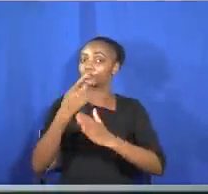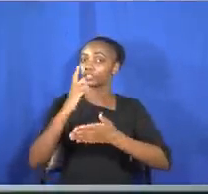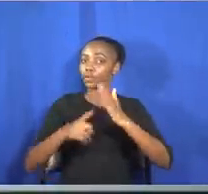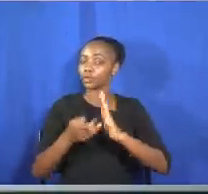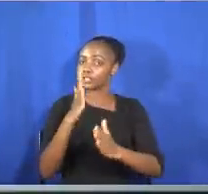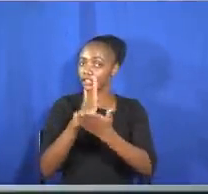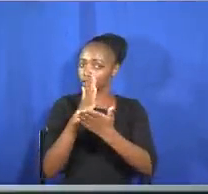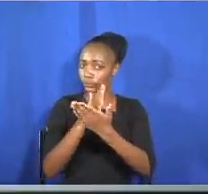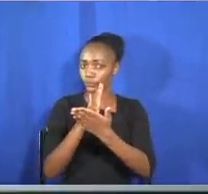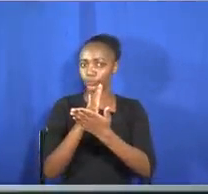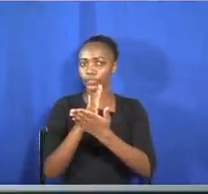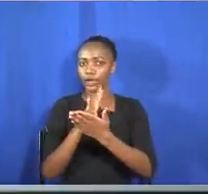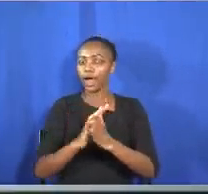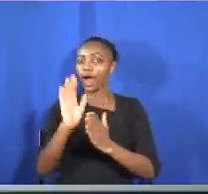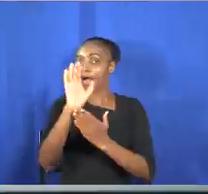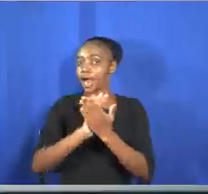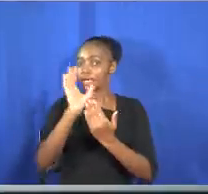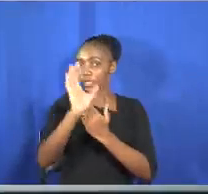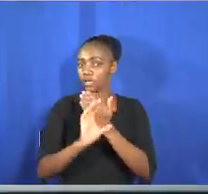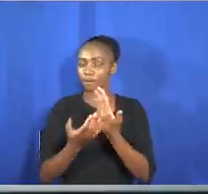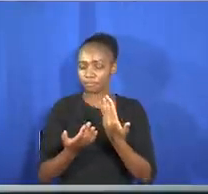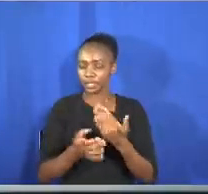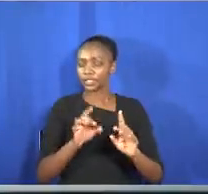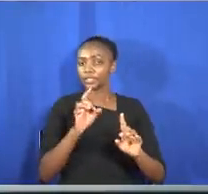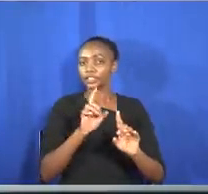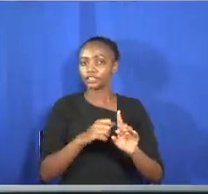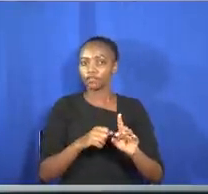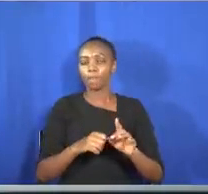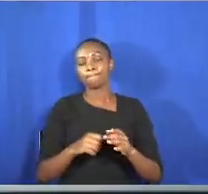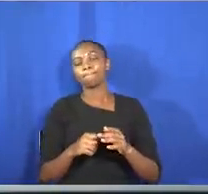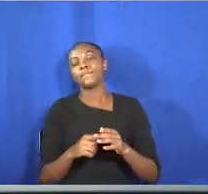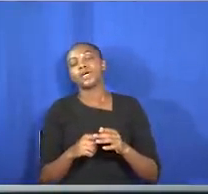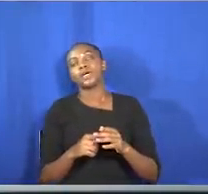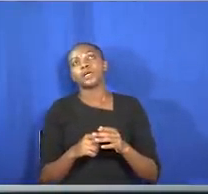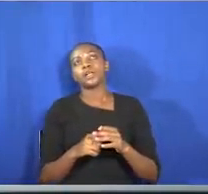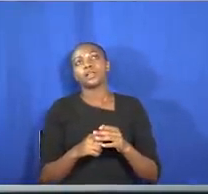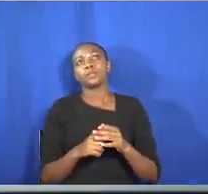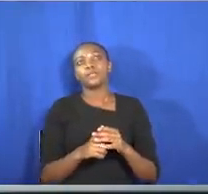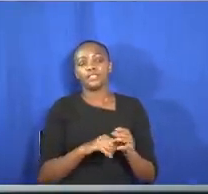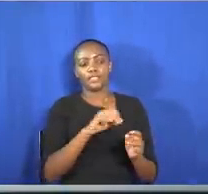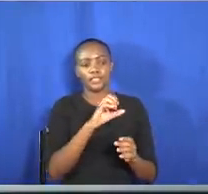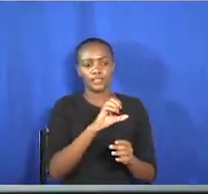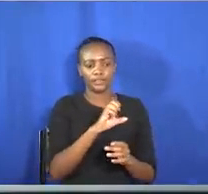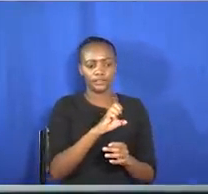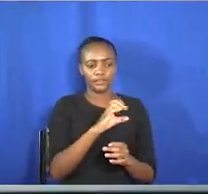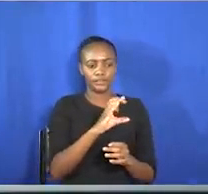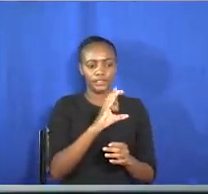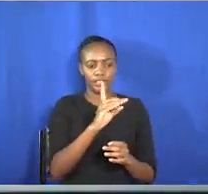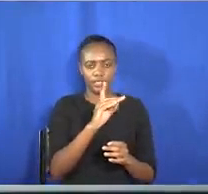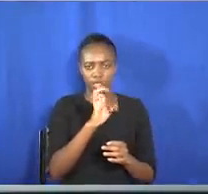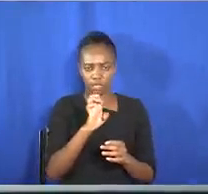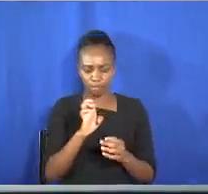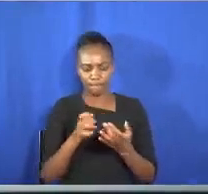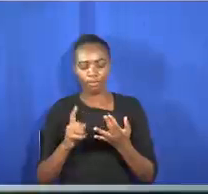levels. We are saying that, of course, the curriculum is built from pre-primary, then there is